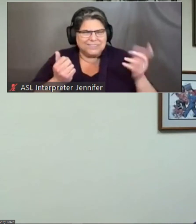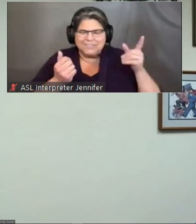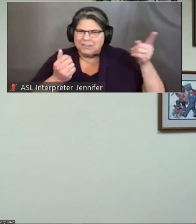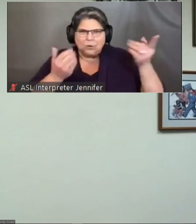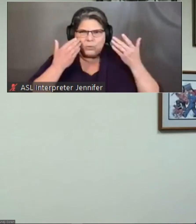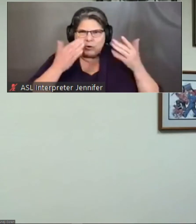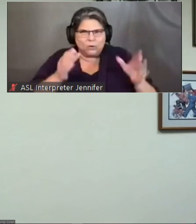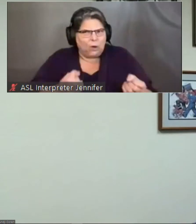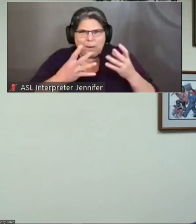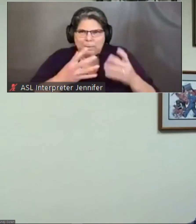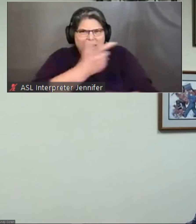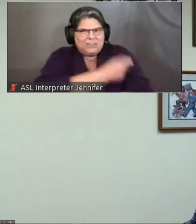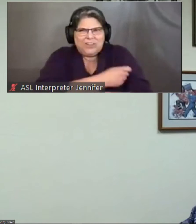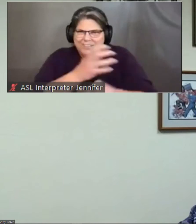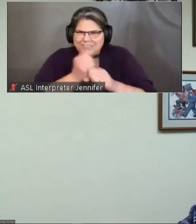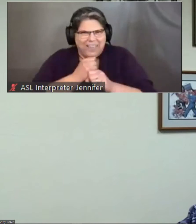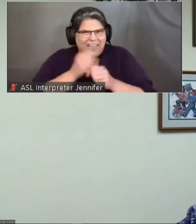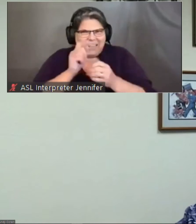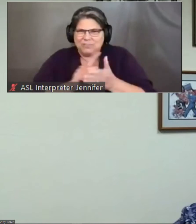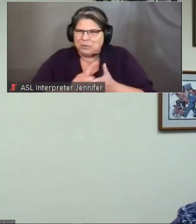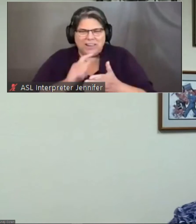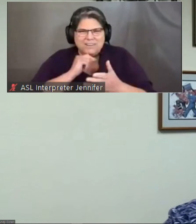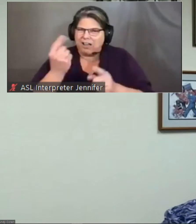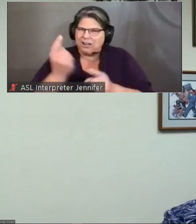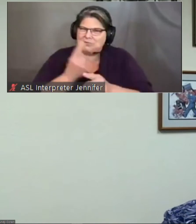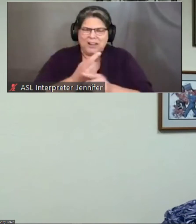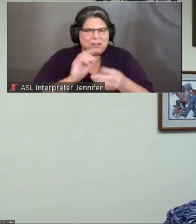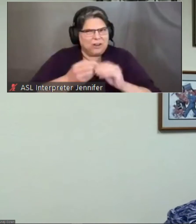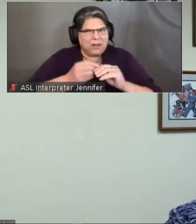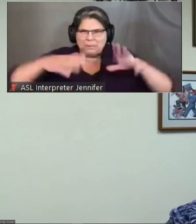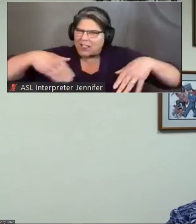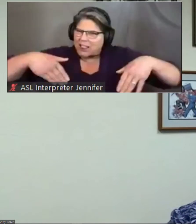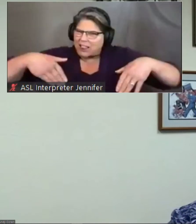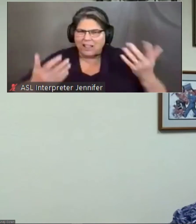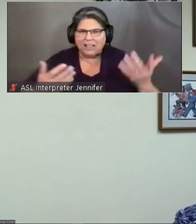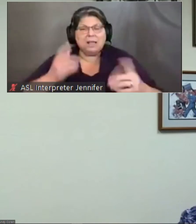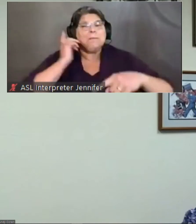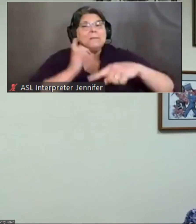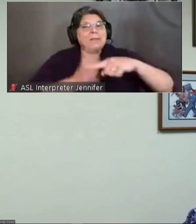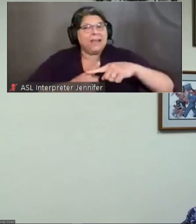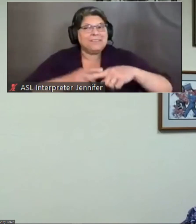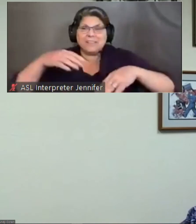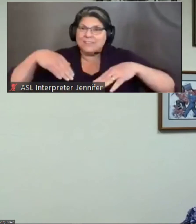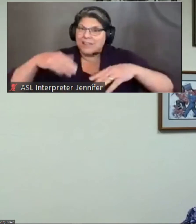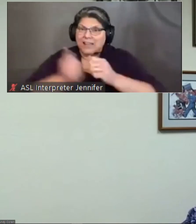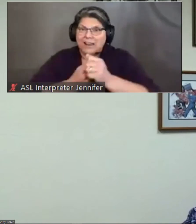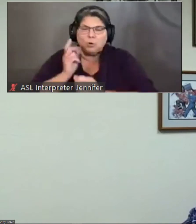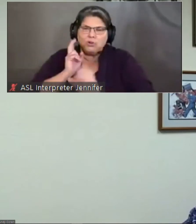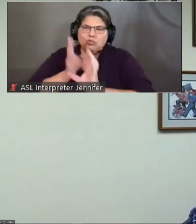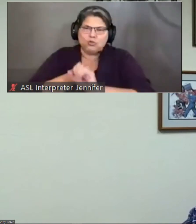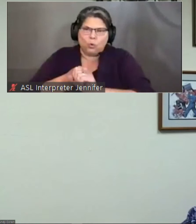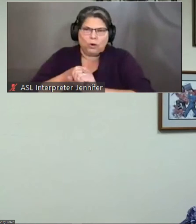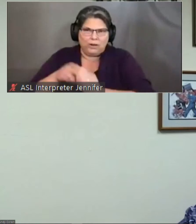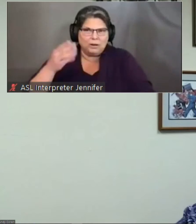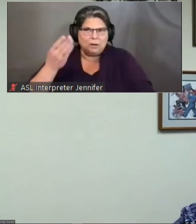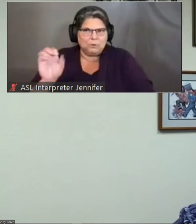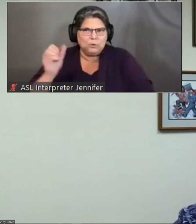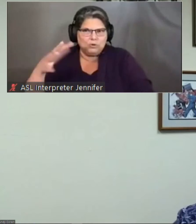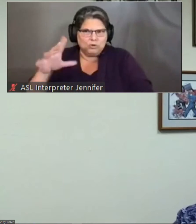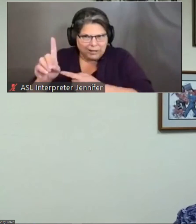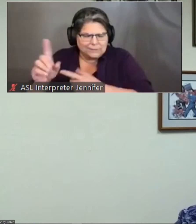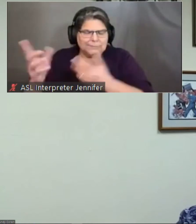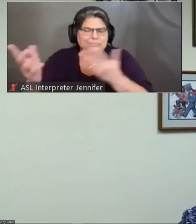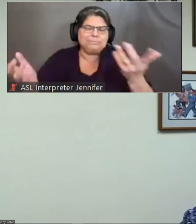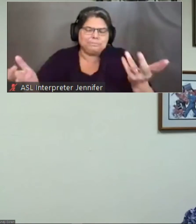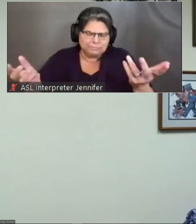supplies, and not everybody is on the third-party administration platform. But as they come on, it will